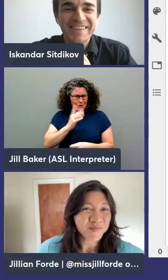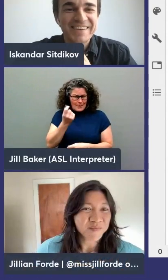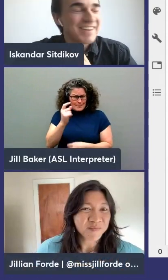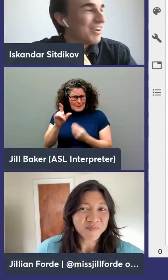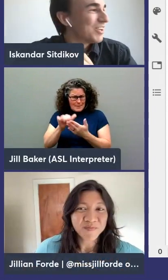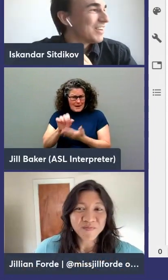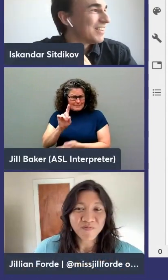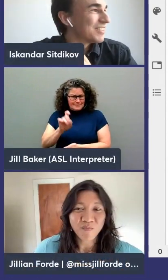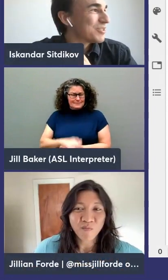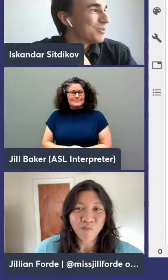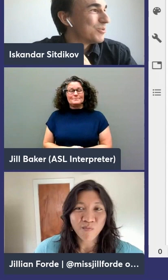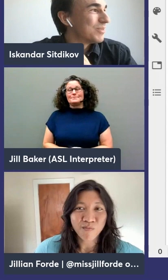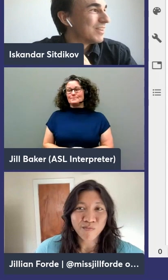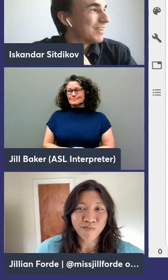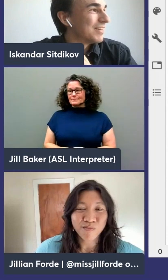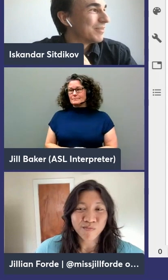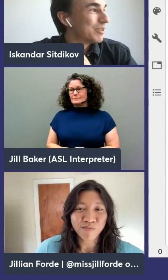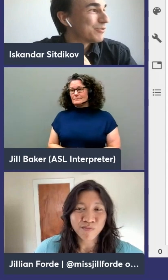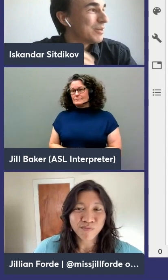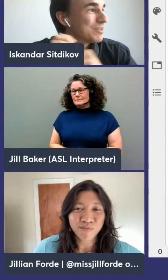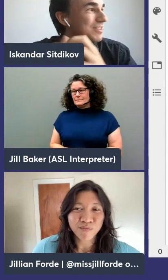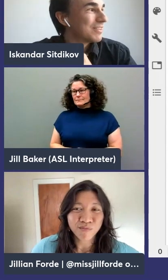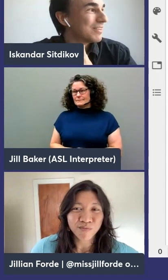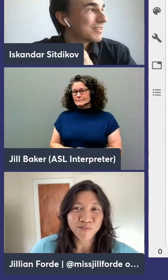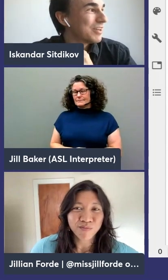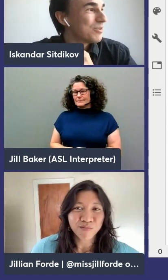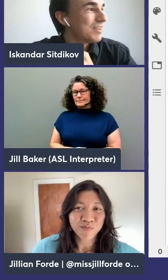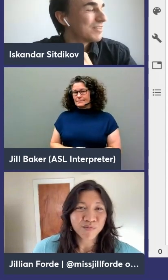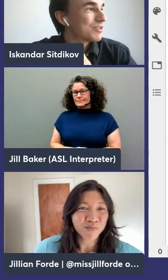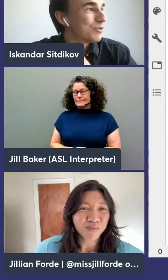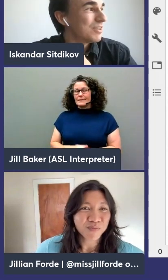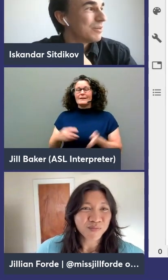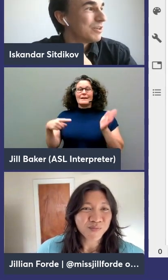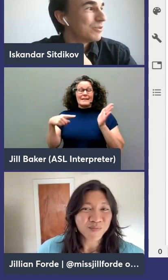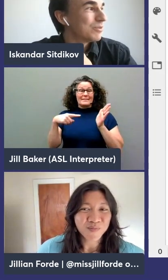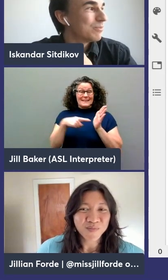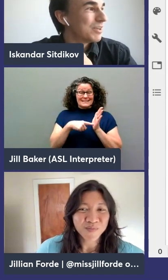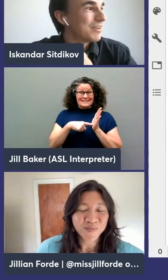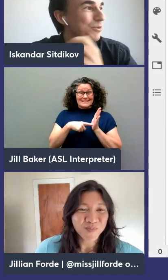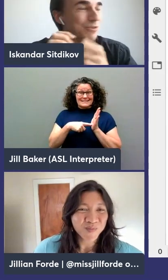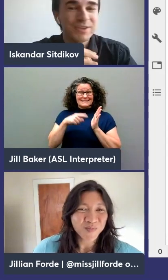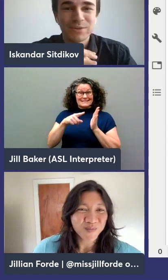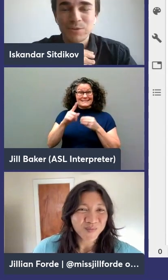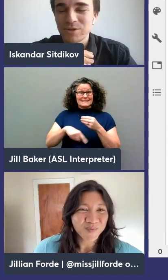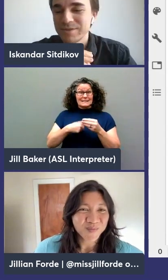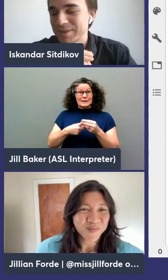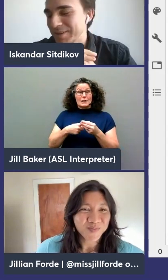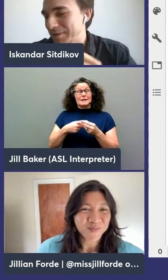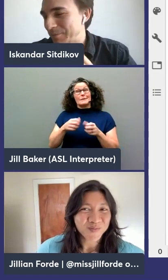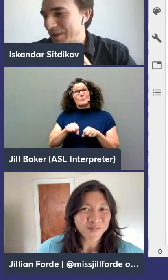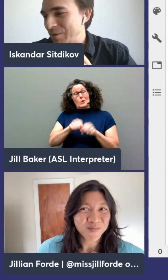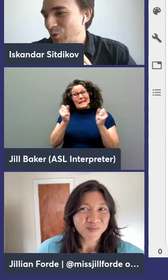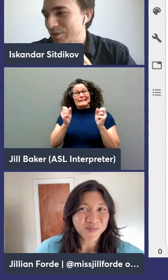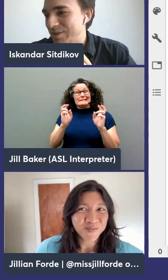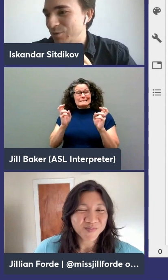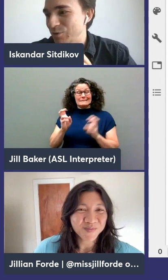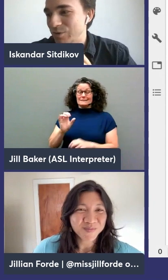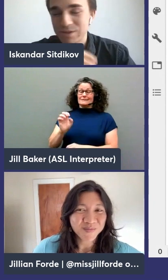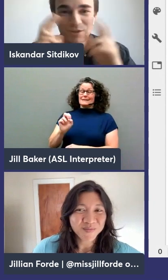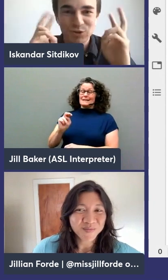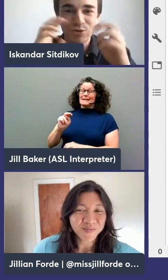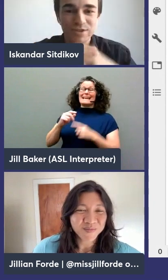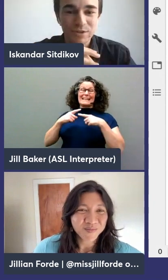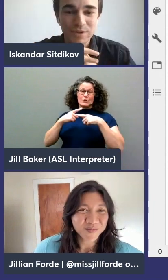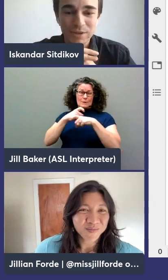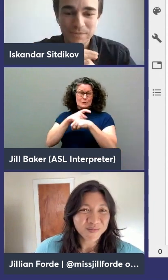that? Okay, yeah. So this famous scary story about breaking all of the encryption boils down